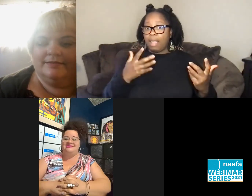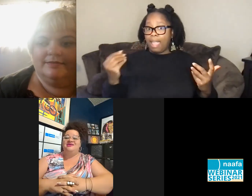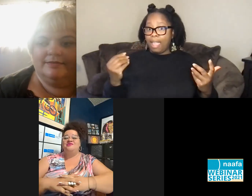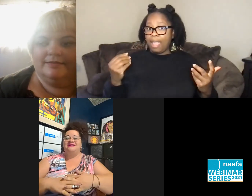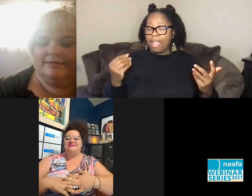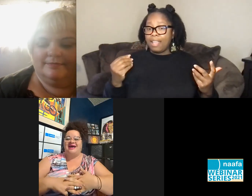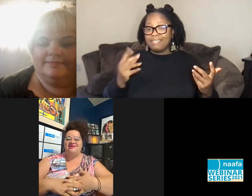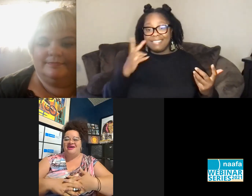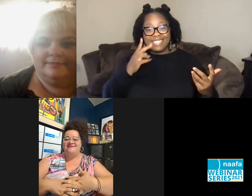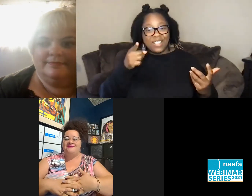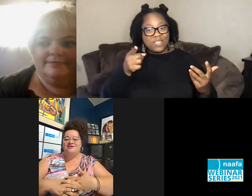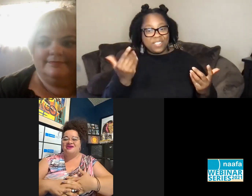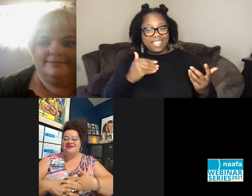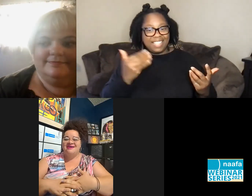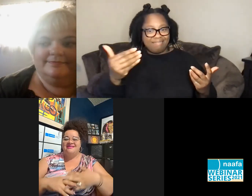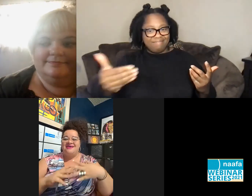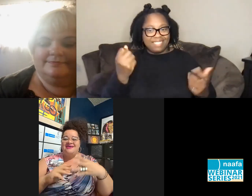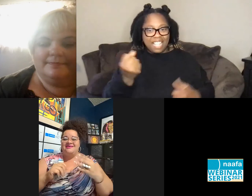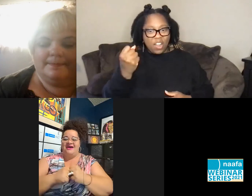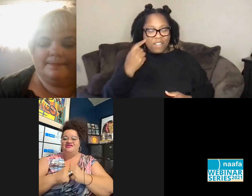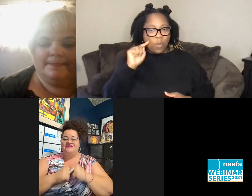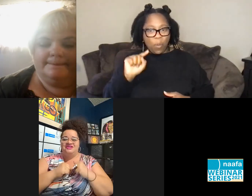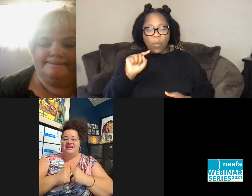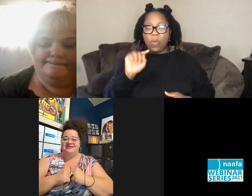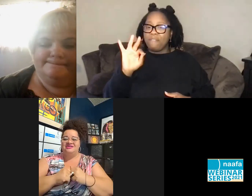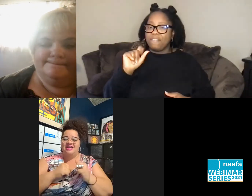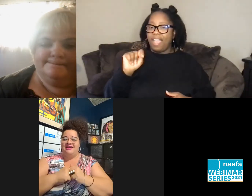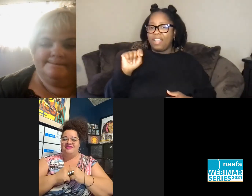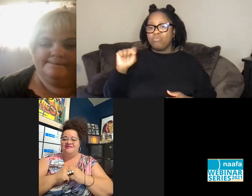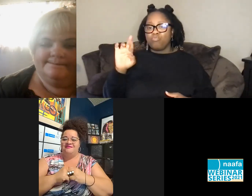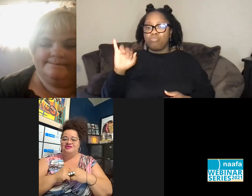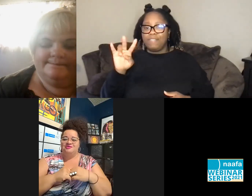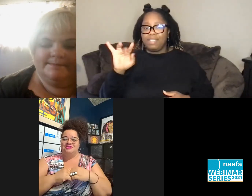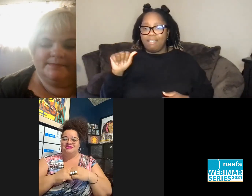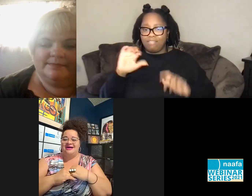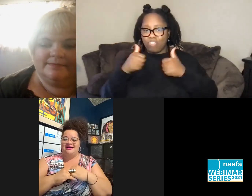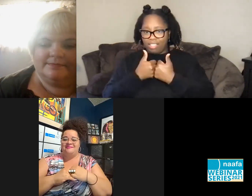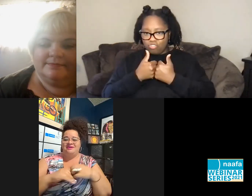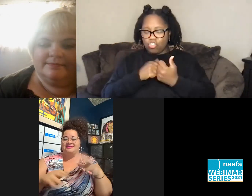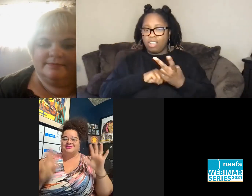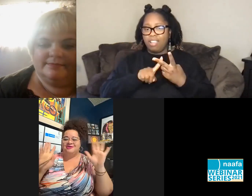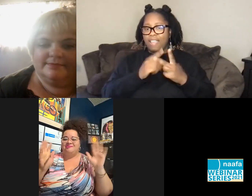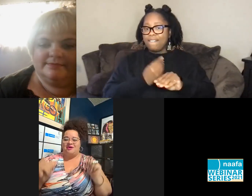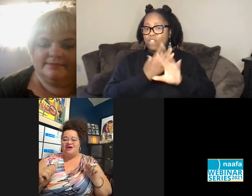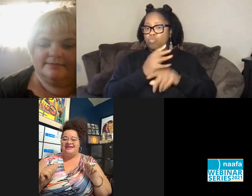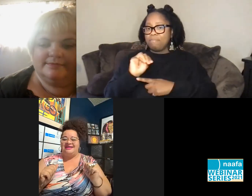will see you this Saturday for the Fat Trivia Challenge and the virtual